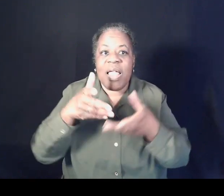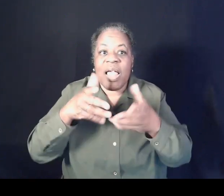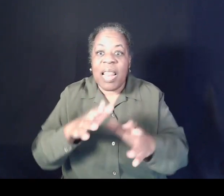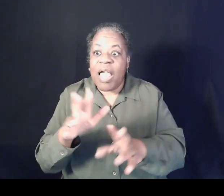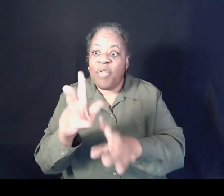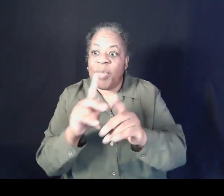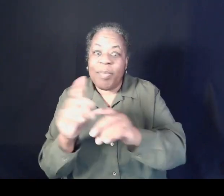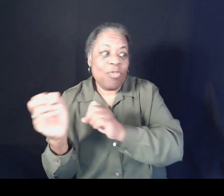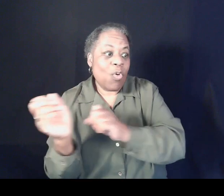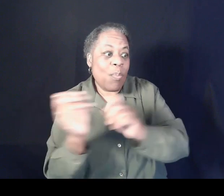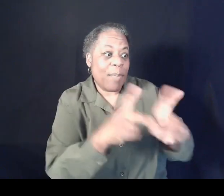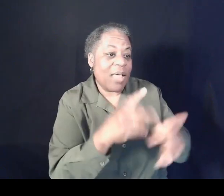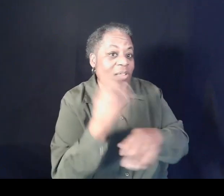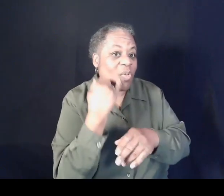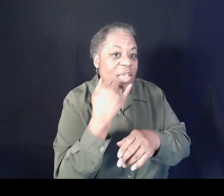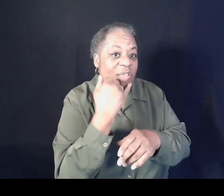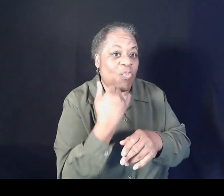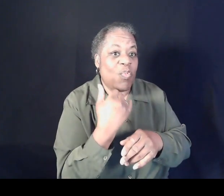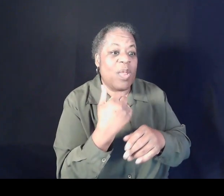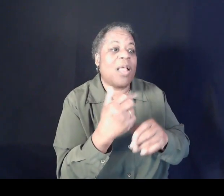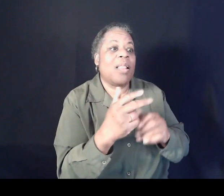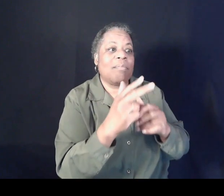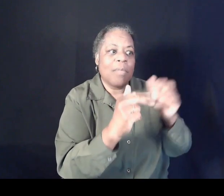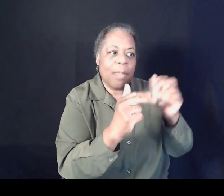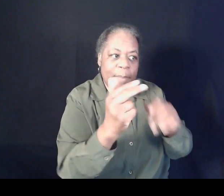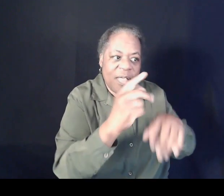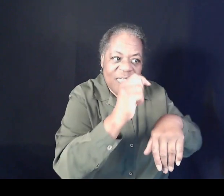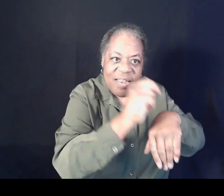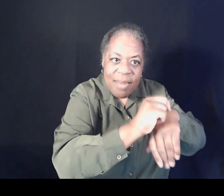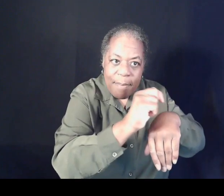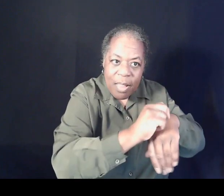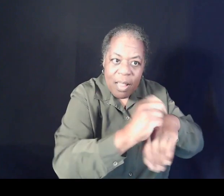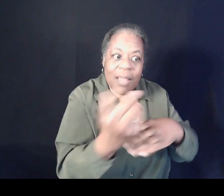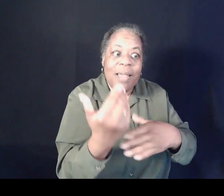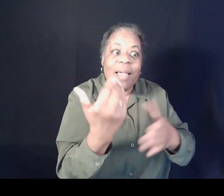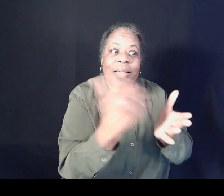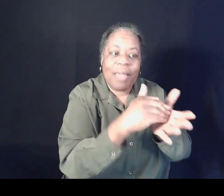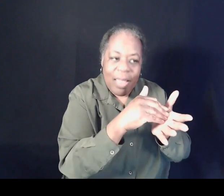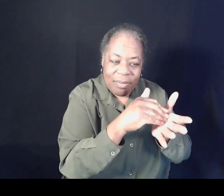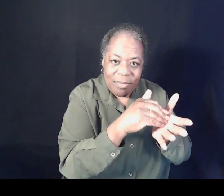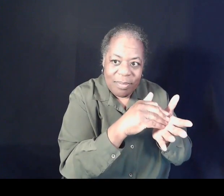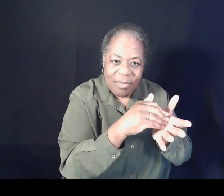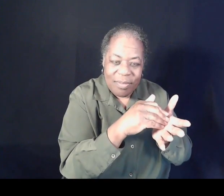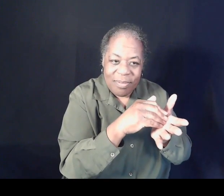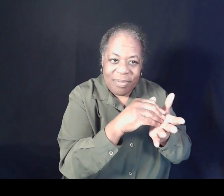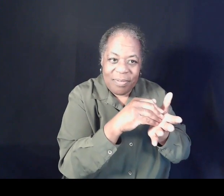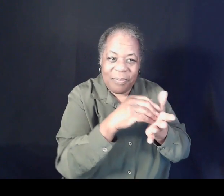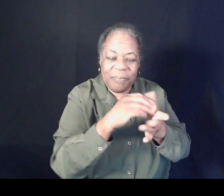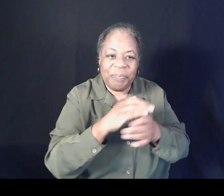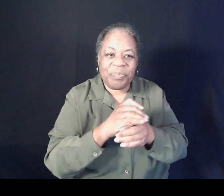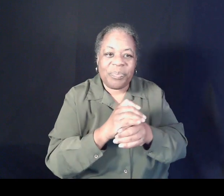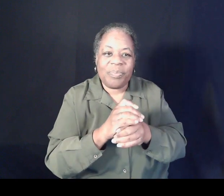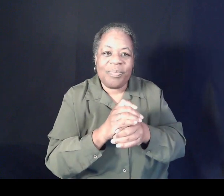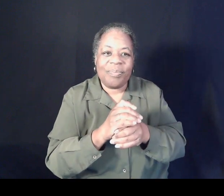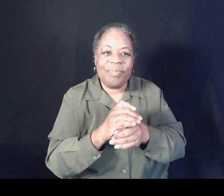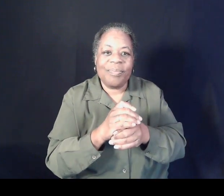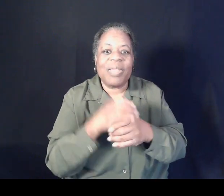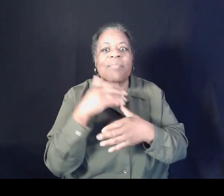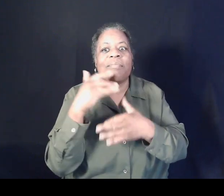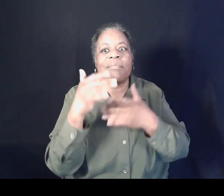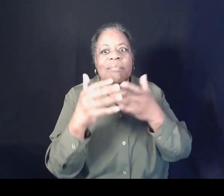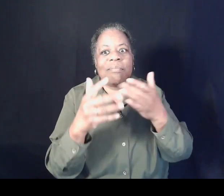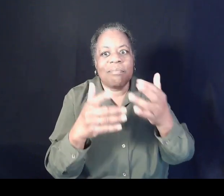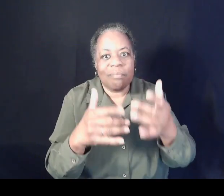rebuild Jerusalem and their temple. That's actually the story of Nehemiah, if you want to take a look. All this occurs about 500